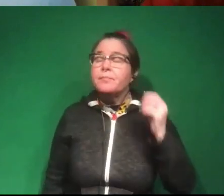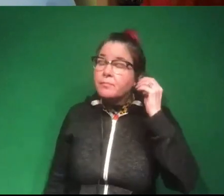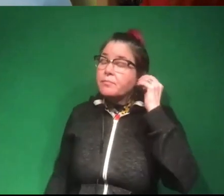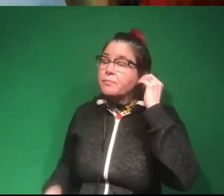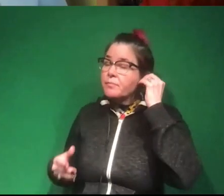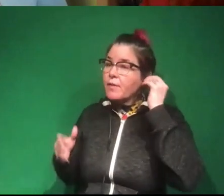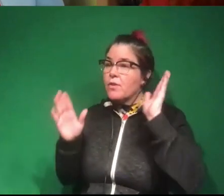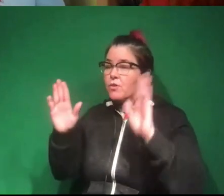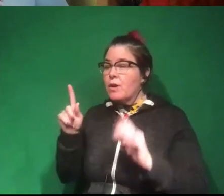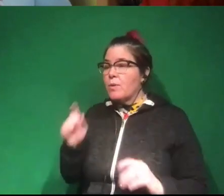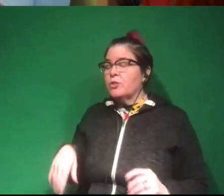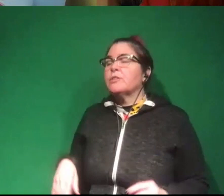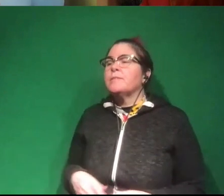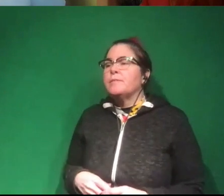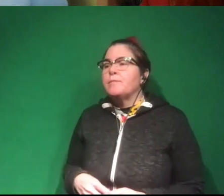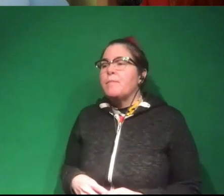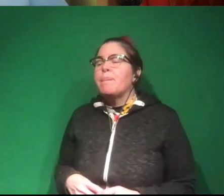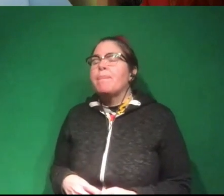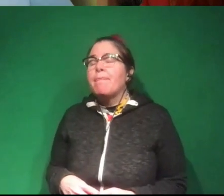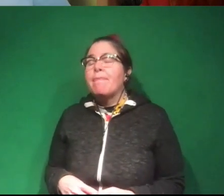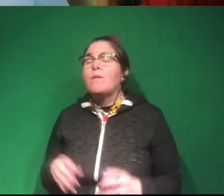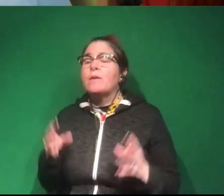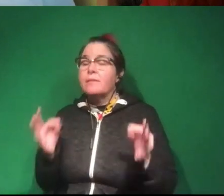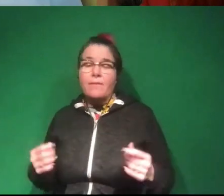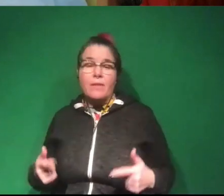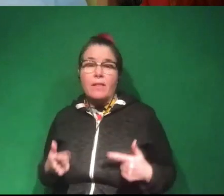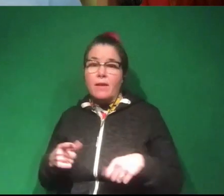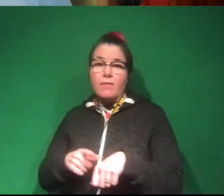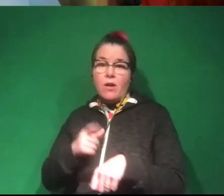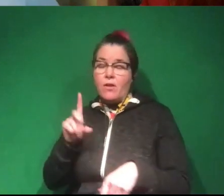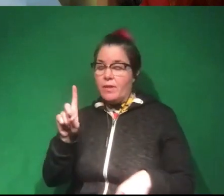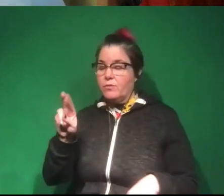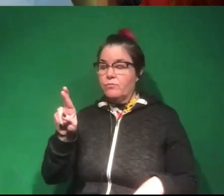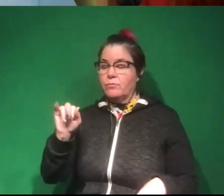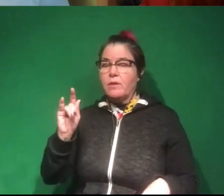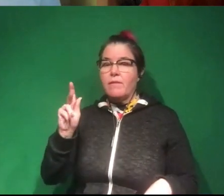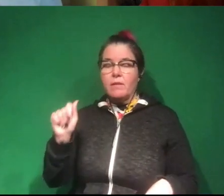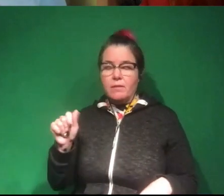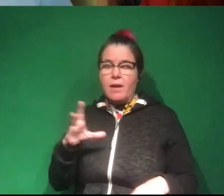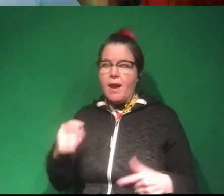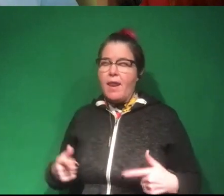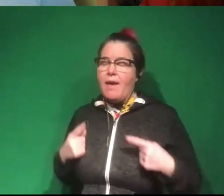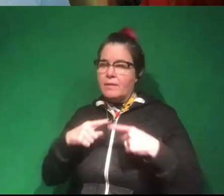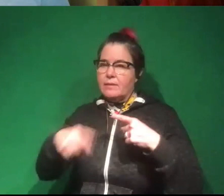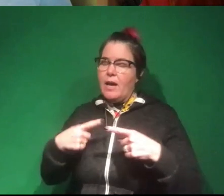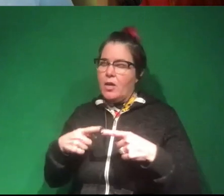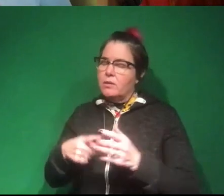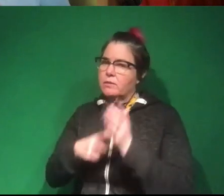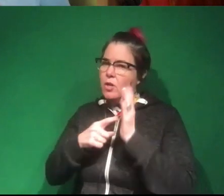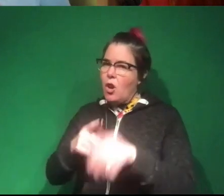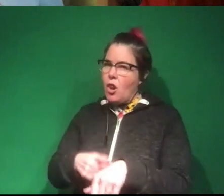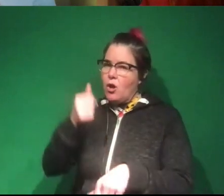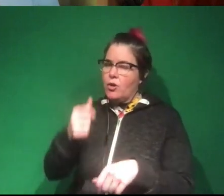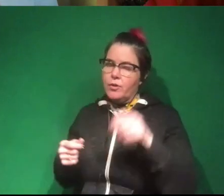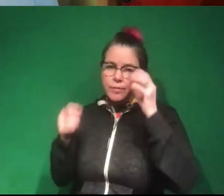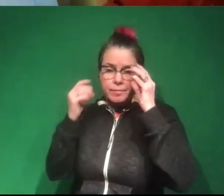question. So definitely they live much longer than Drosophila, and the life cycle takes longer. So